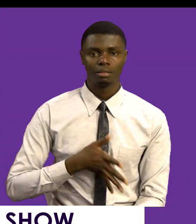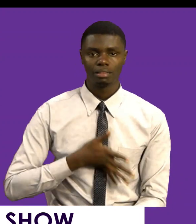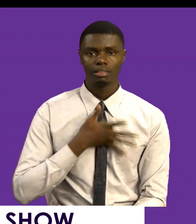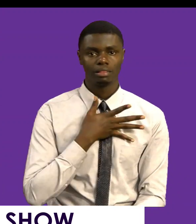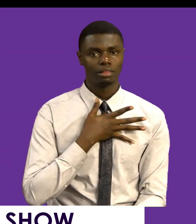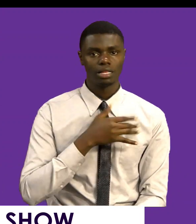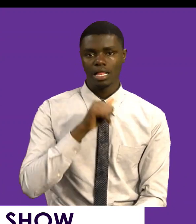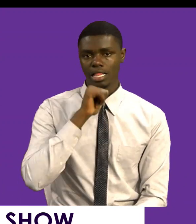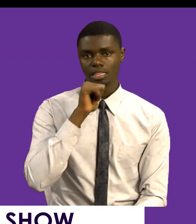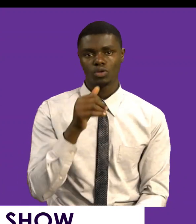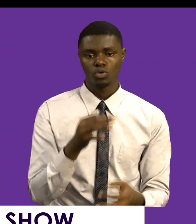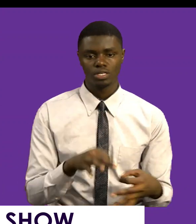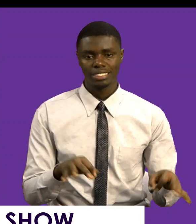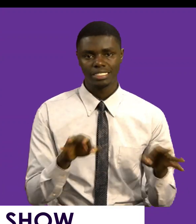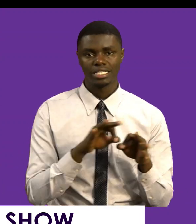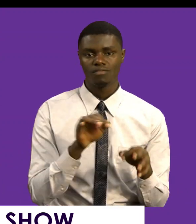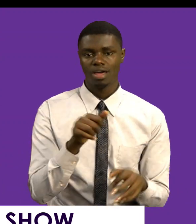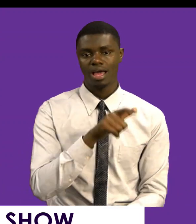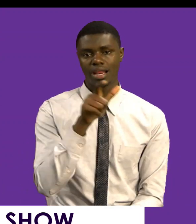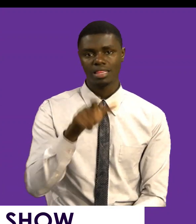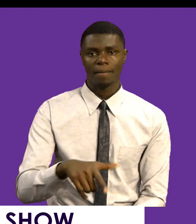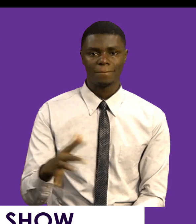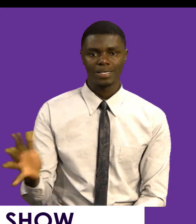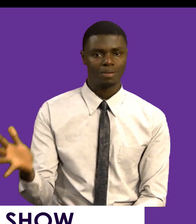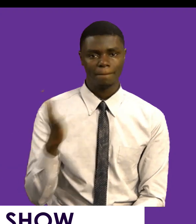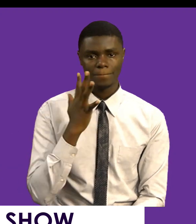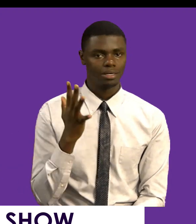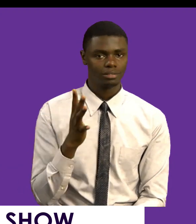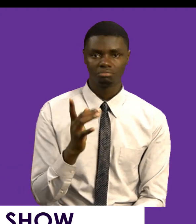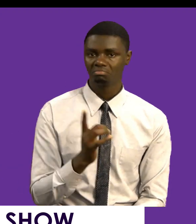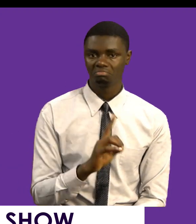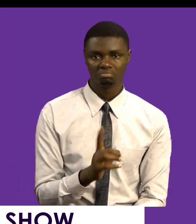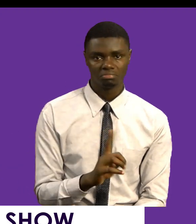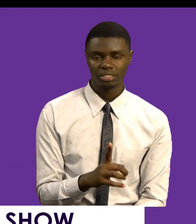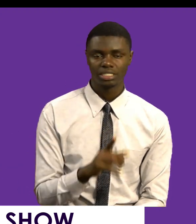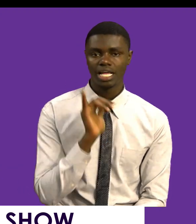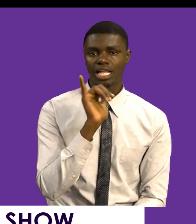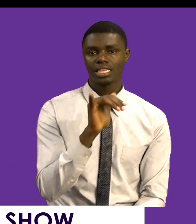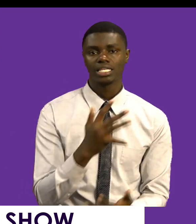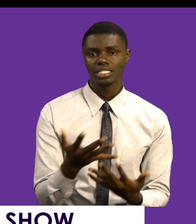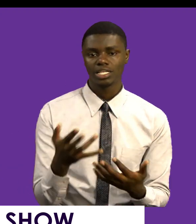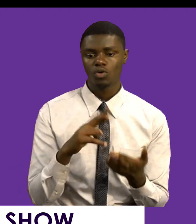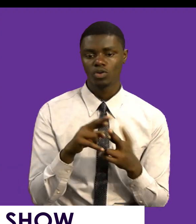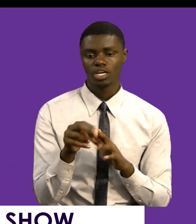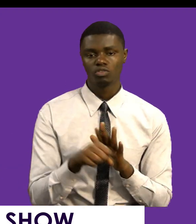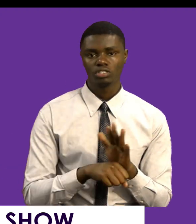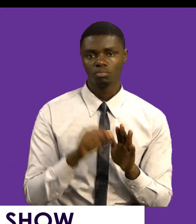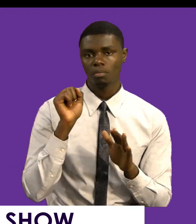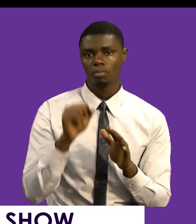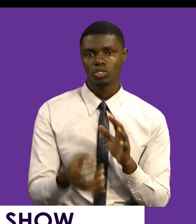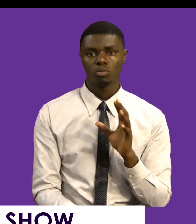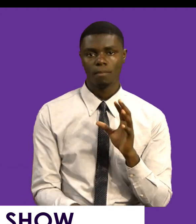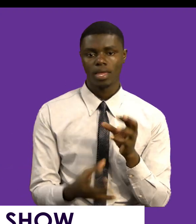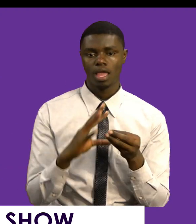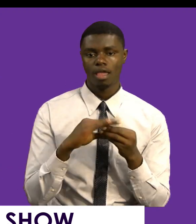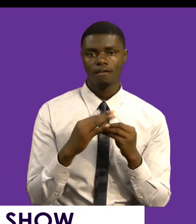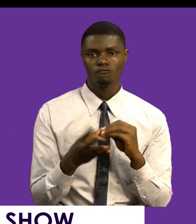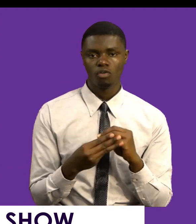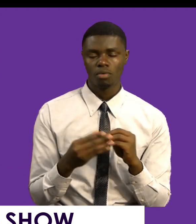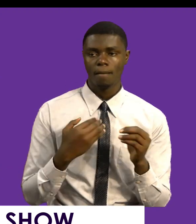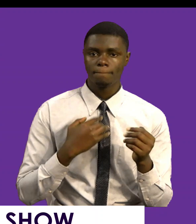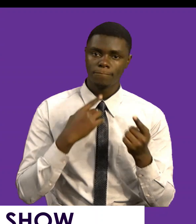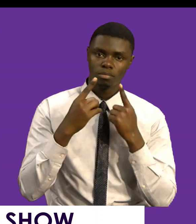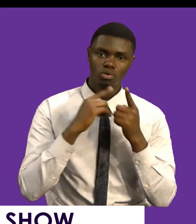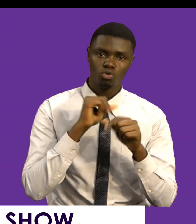deserve somebody hitting back at them. This is how relationships can be formed. I'm